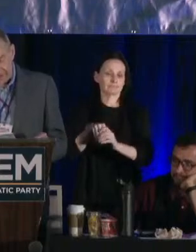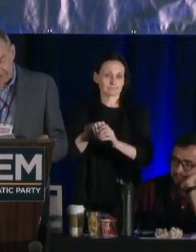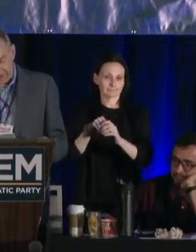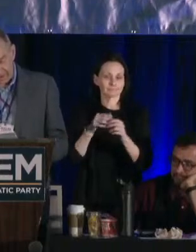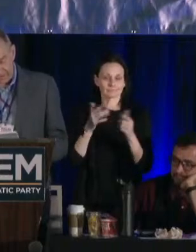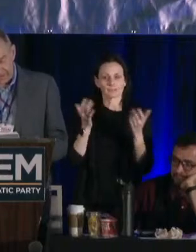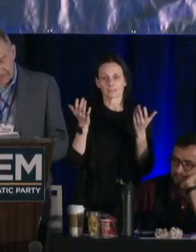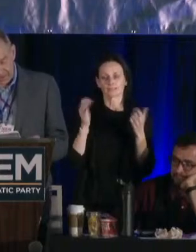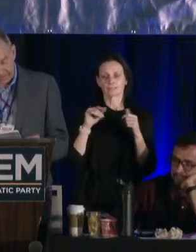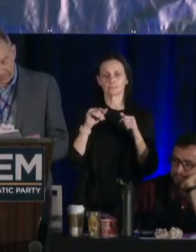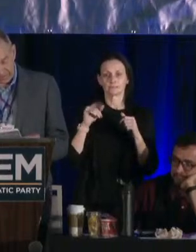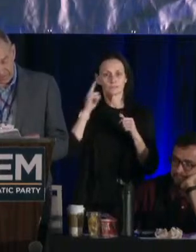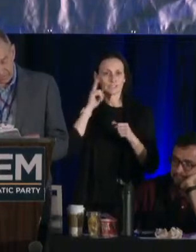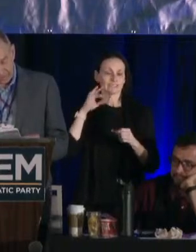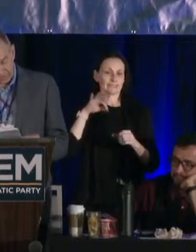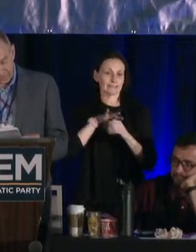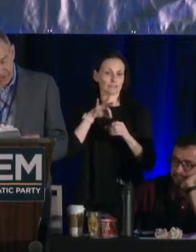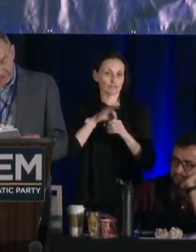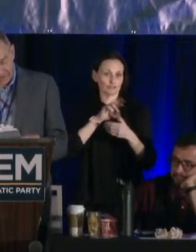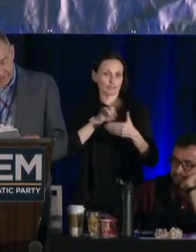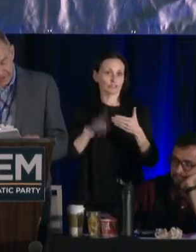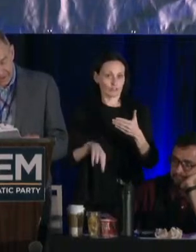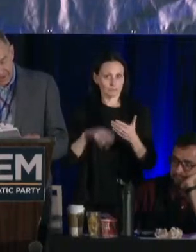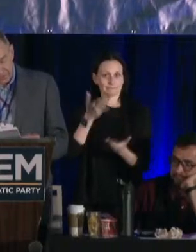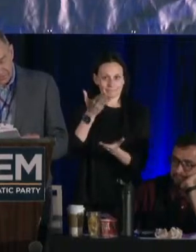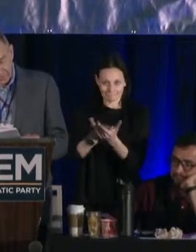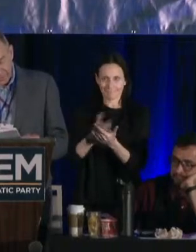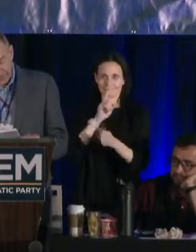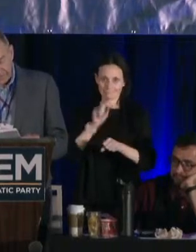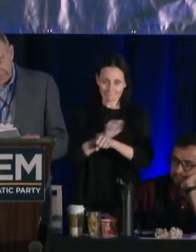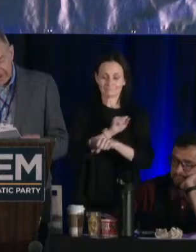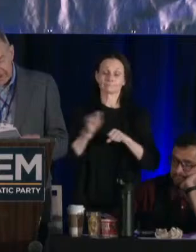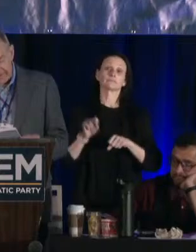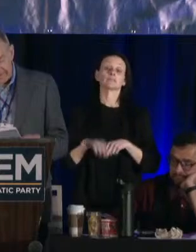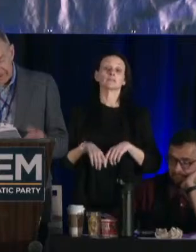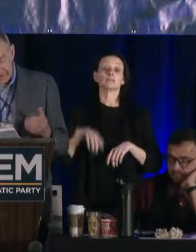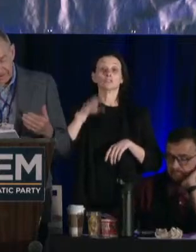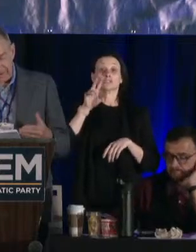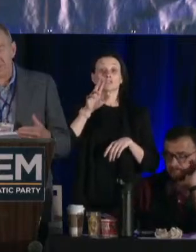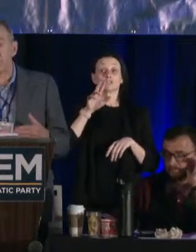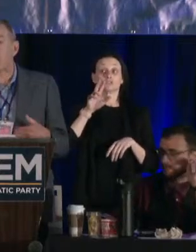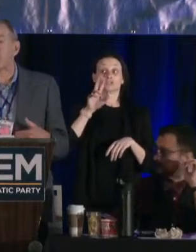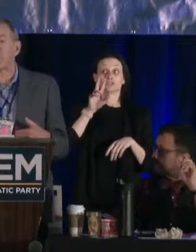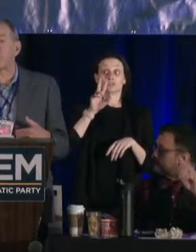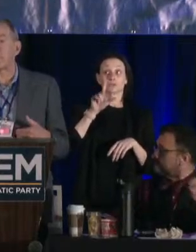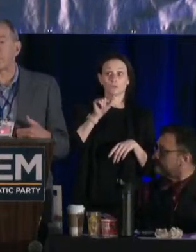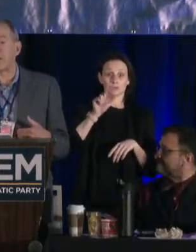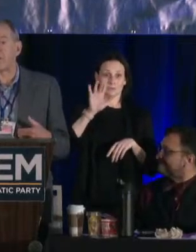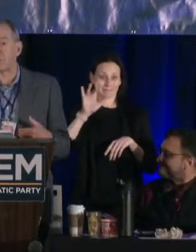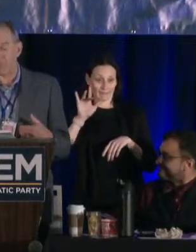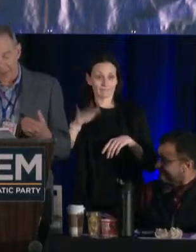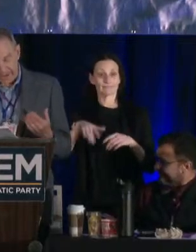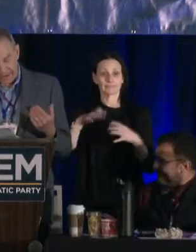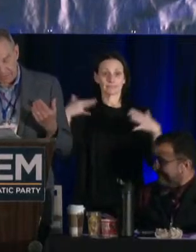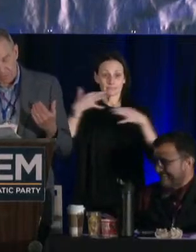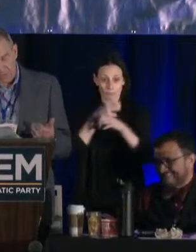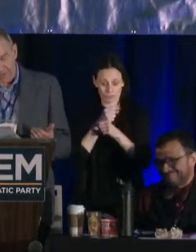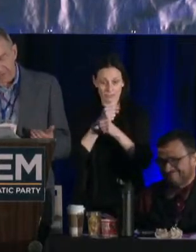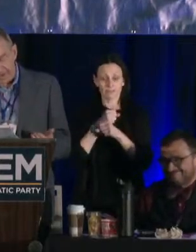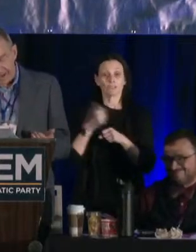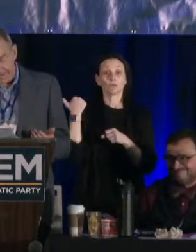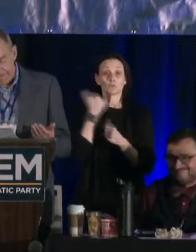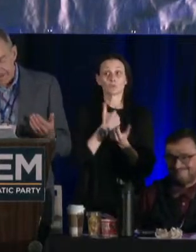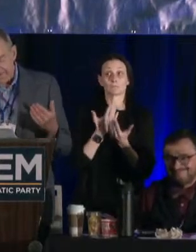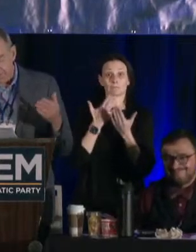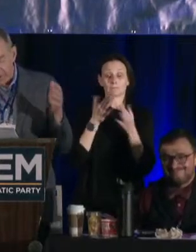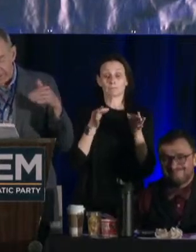that the election results are valid. So for 2005, quick summary of the changes we're making. We're moving